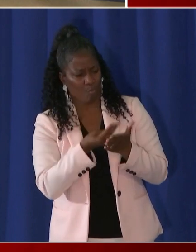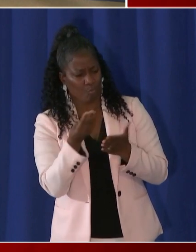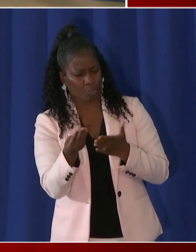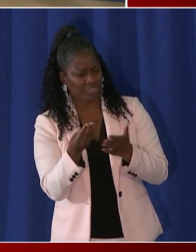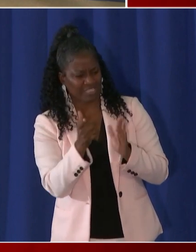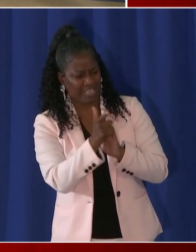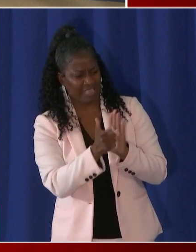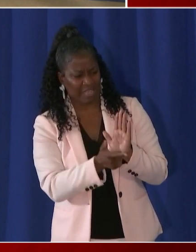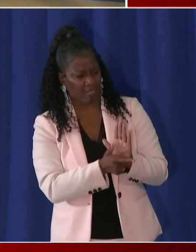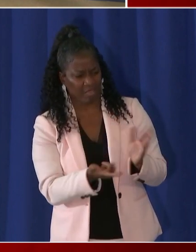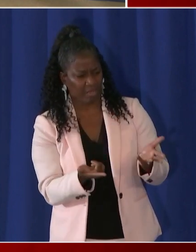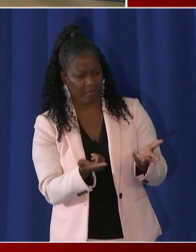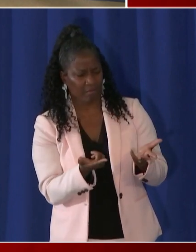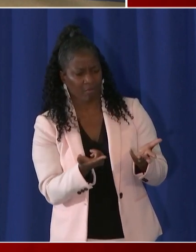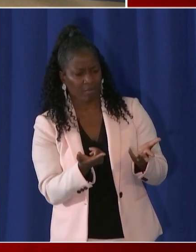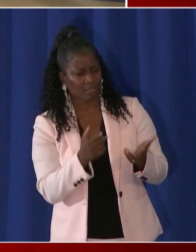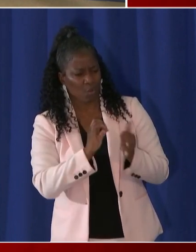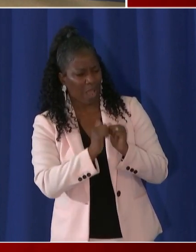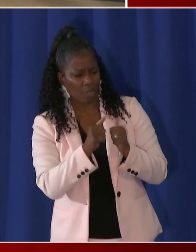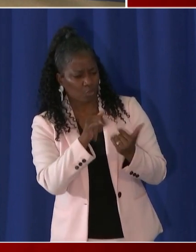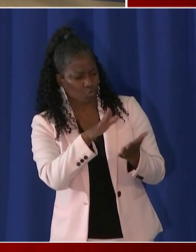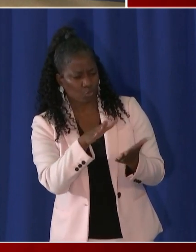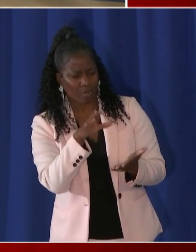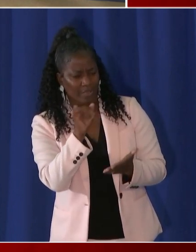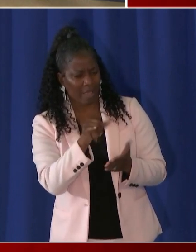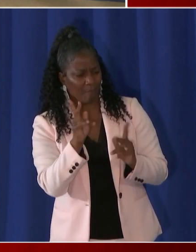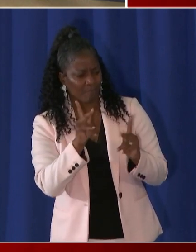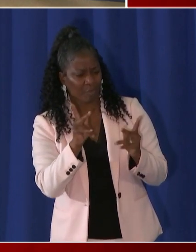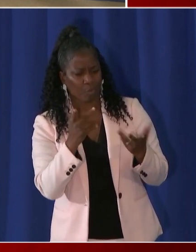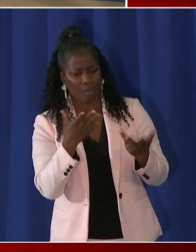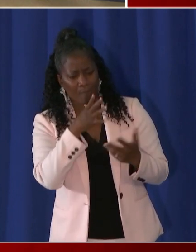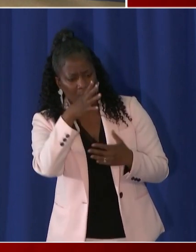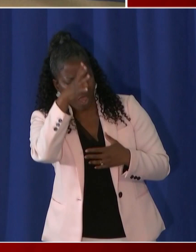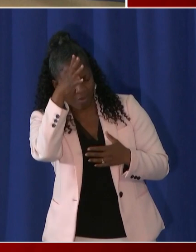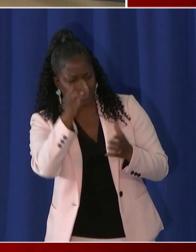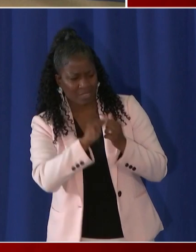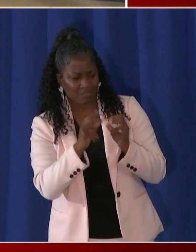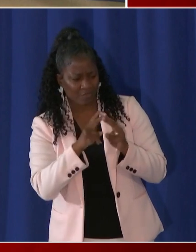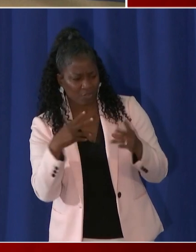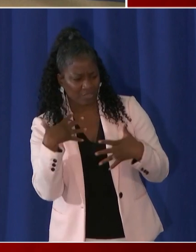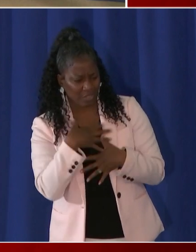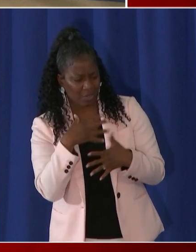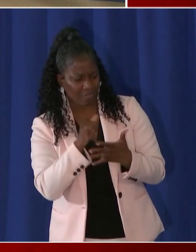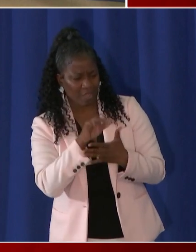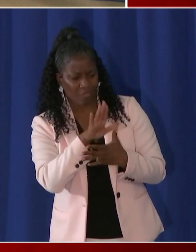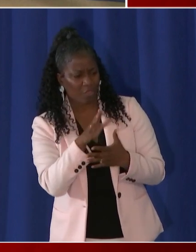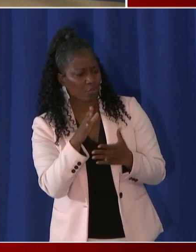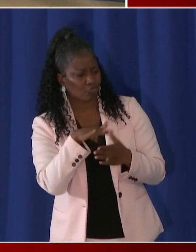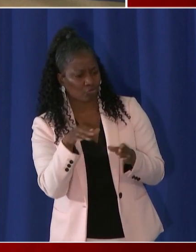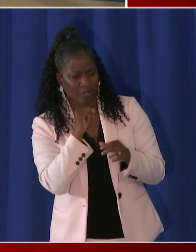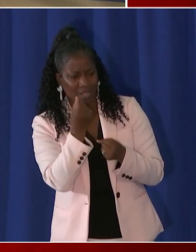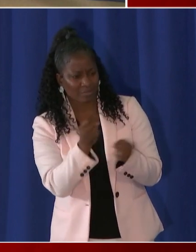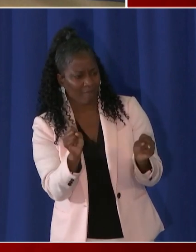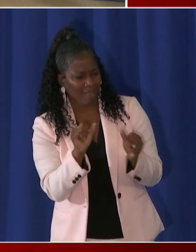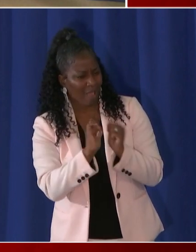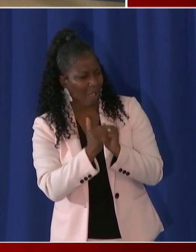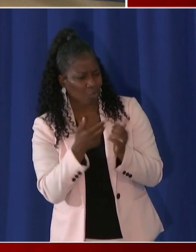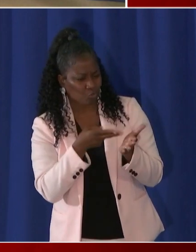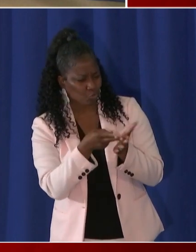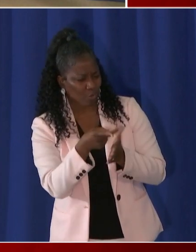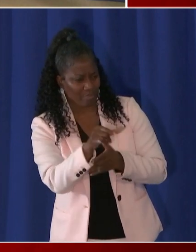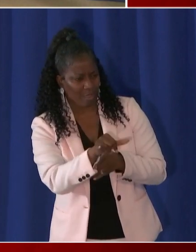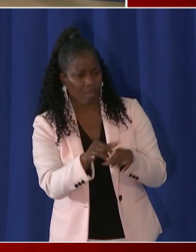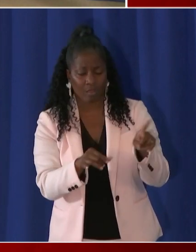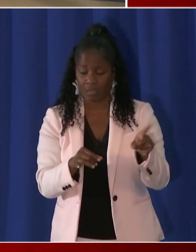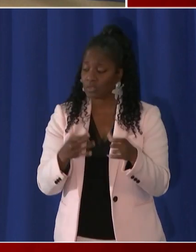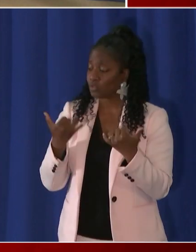does this partnership address that, and how do you assure parents especially who are very scared that their children are safe in the city? Well, in terms of